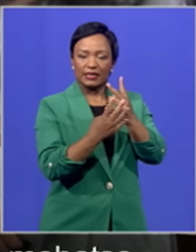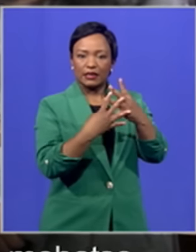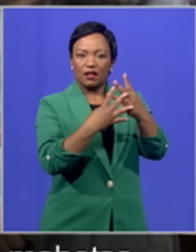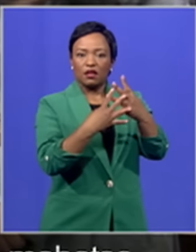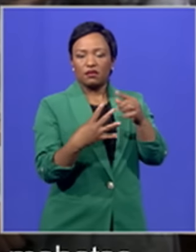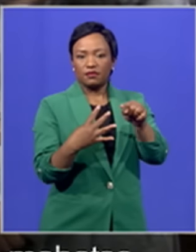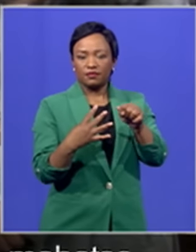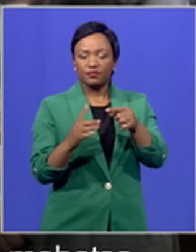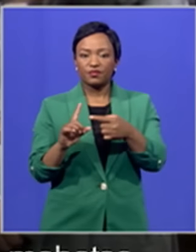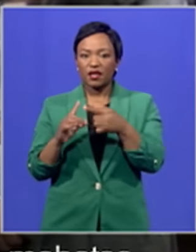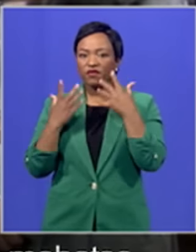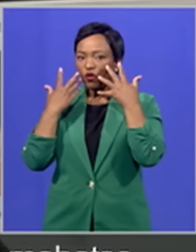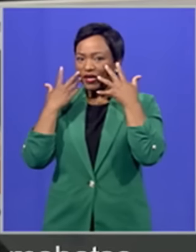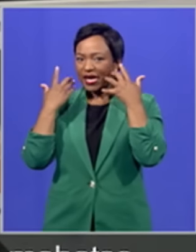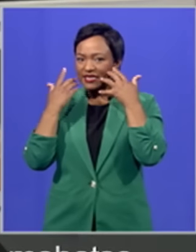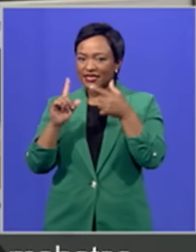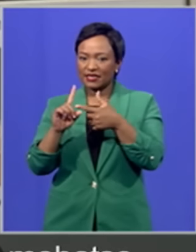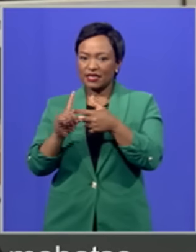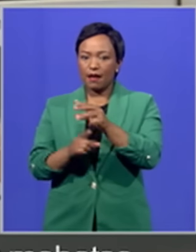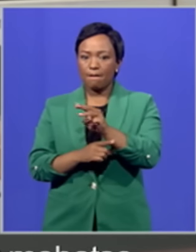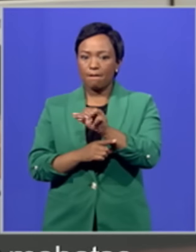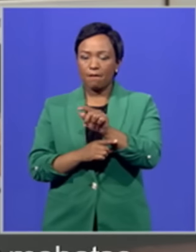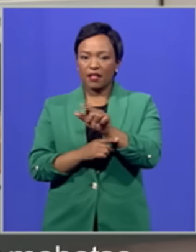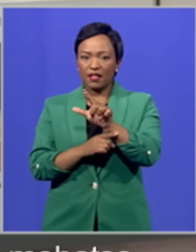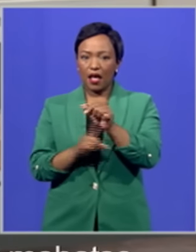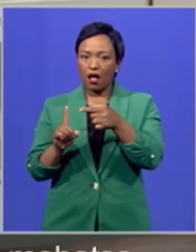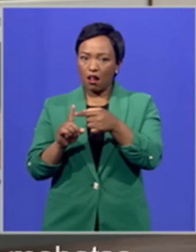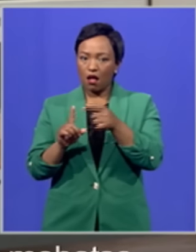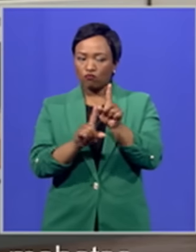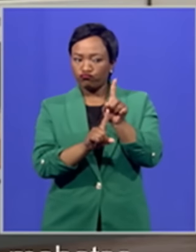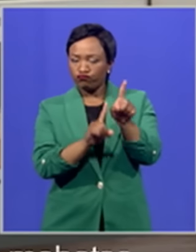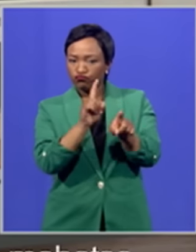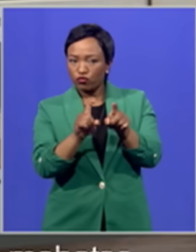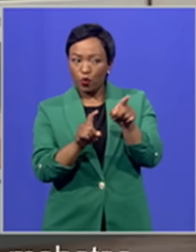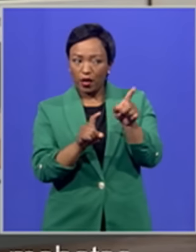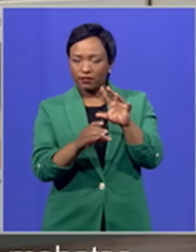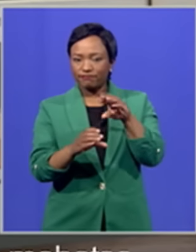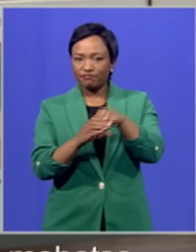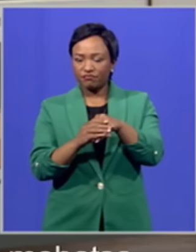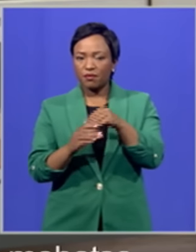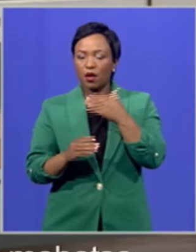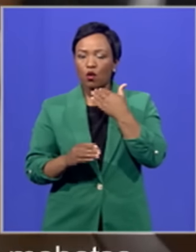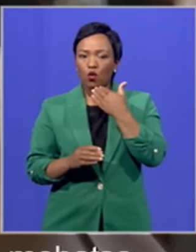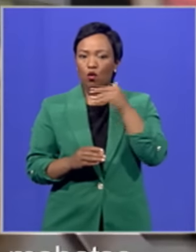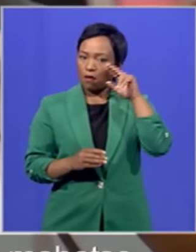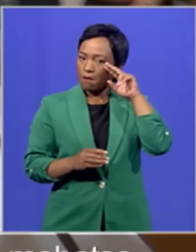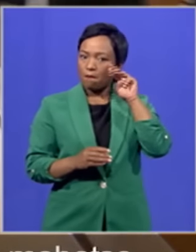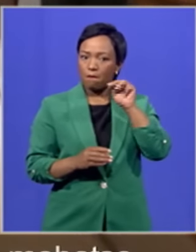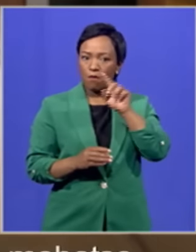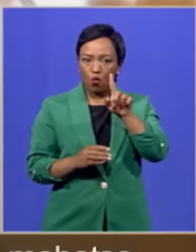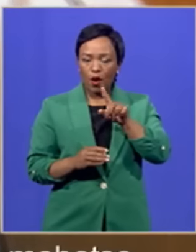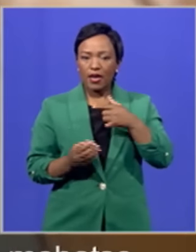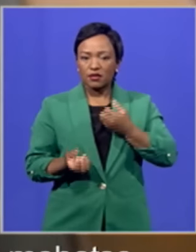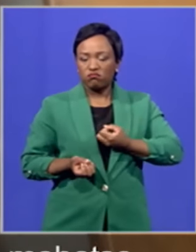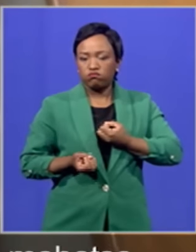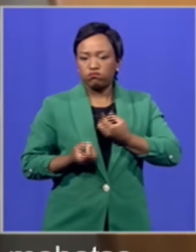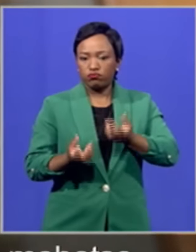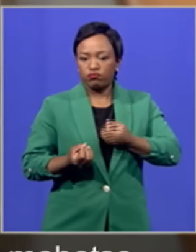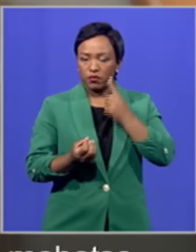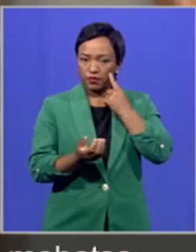Matlala ka dipotšišo yo go dumelago e le konokono ditatofatšong tšeo di utollotšego ke Mkhwanazi. Sehlopha sa tšhireletšo